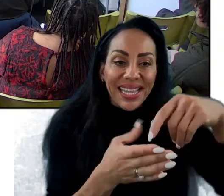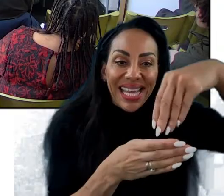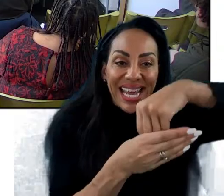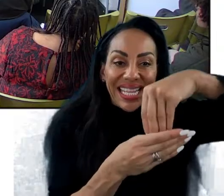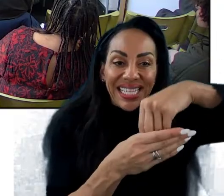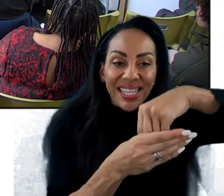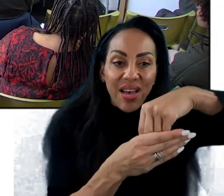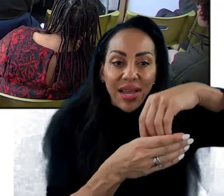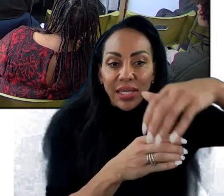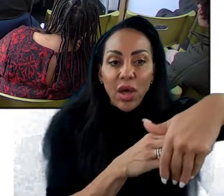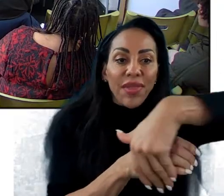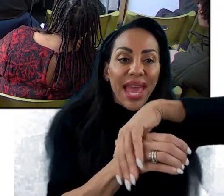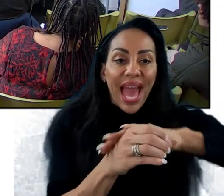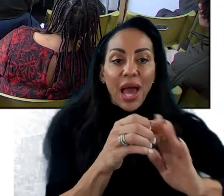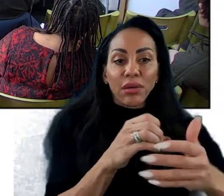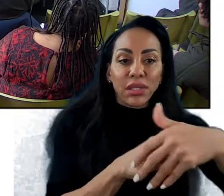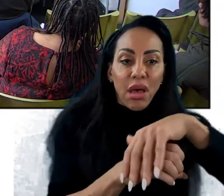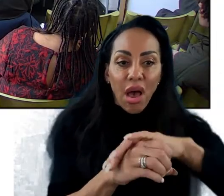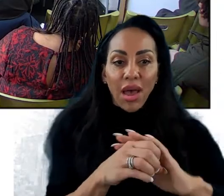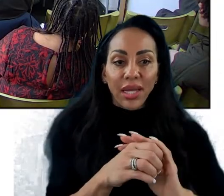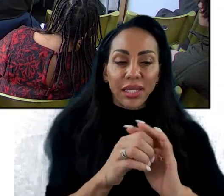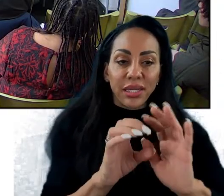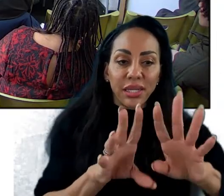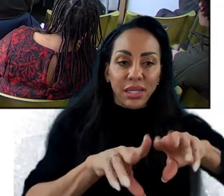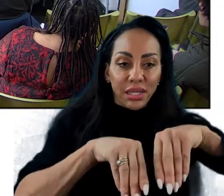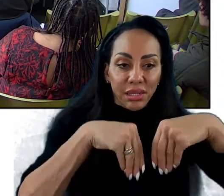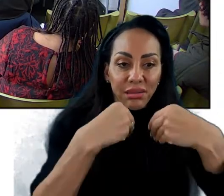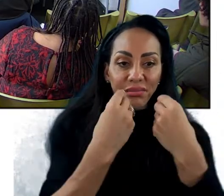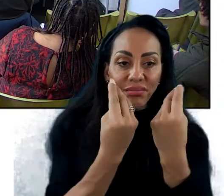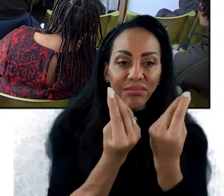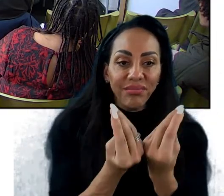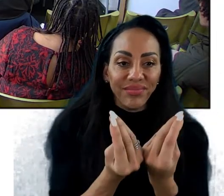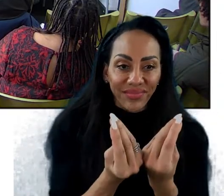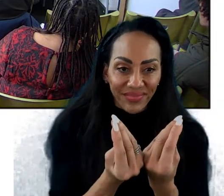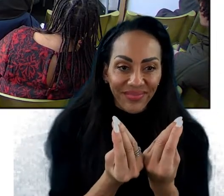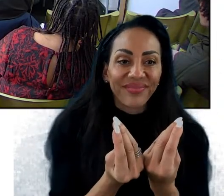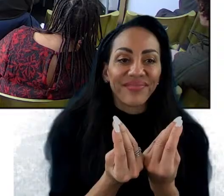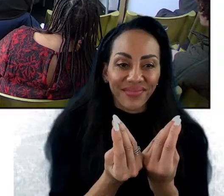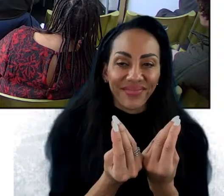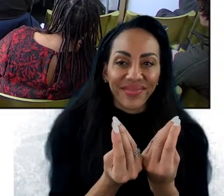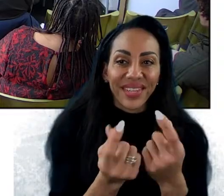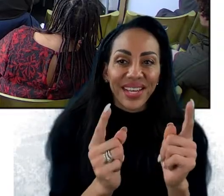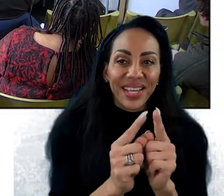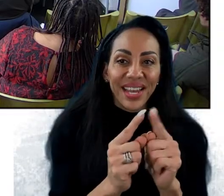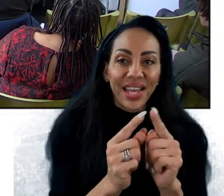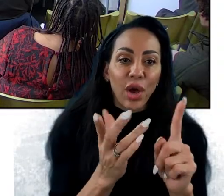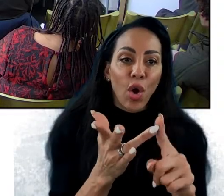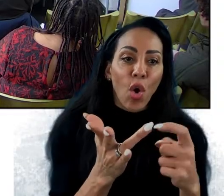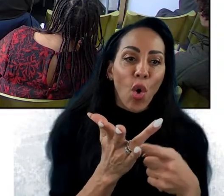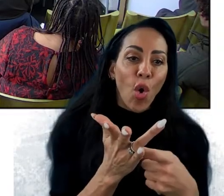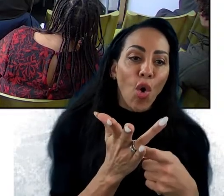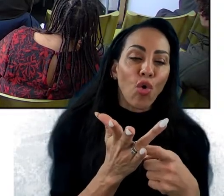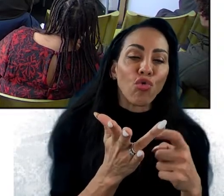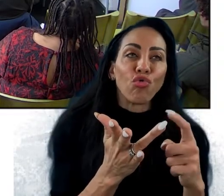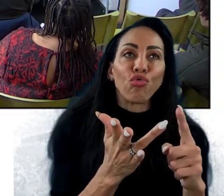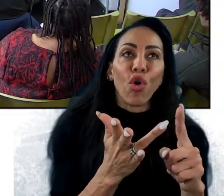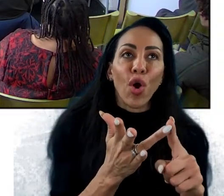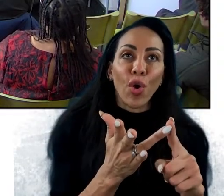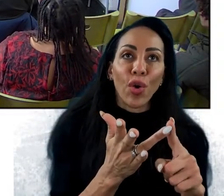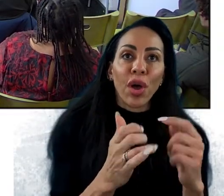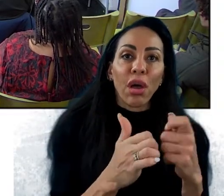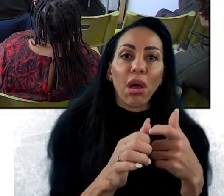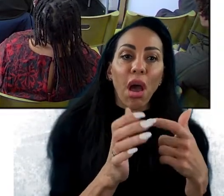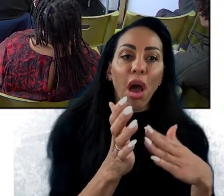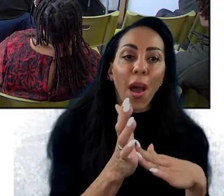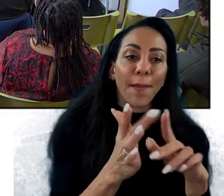other. So it's kind of like unfolding an origami, set of interlocking origami pattern is how I see it in